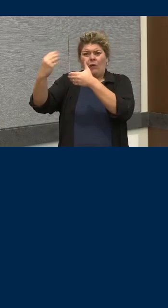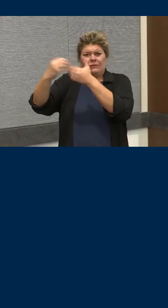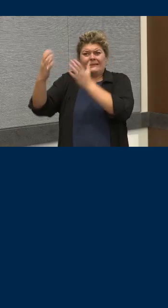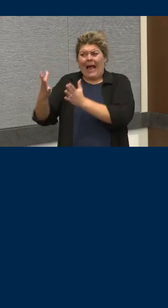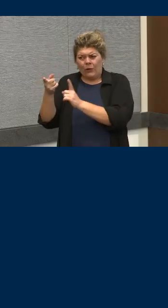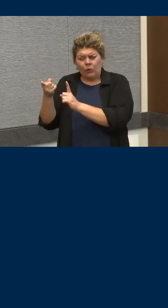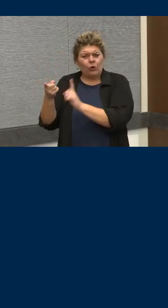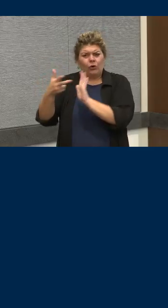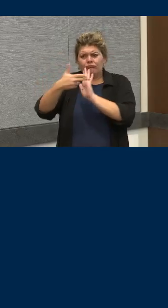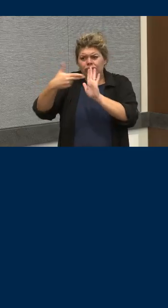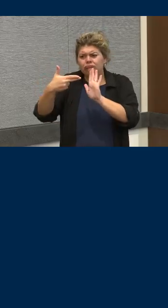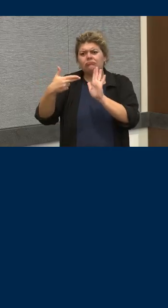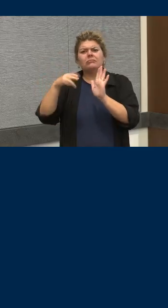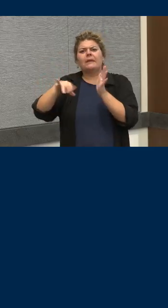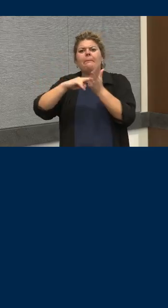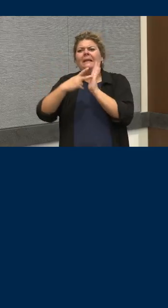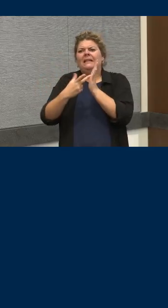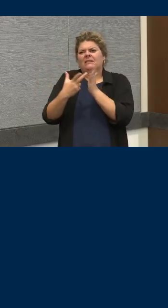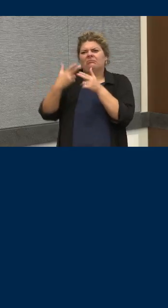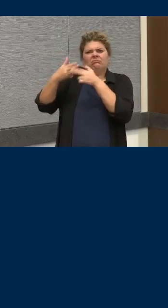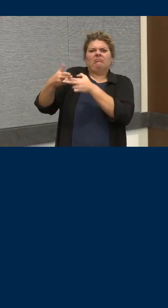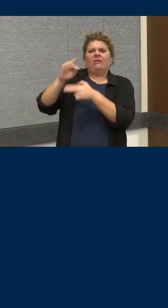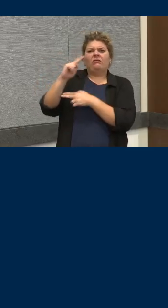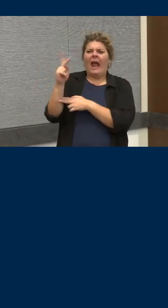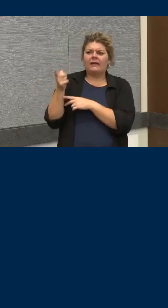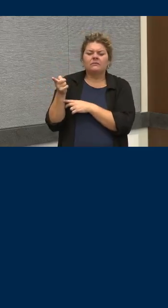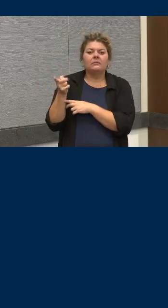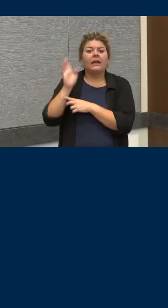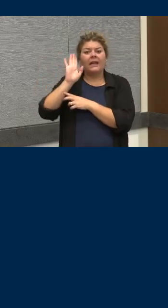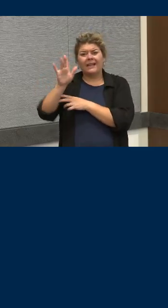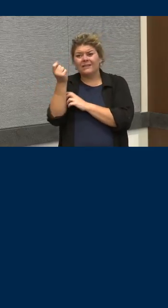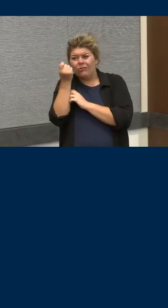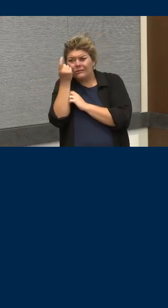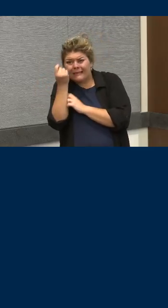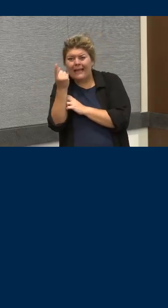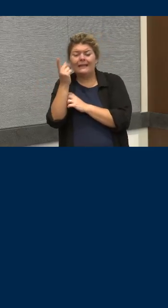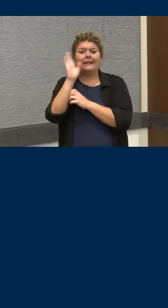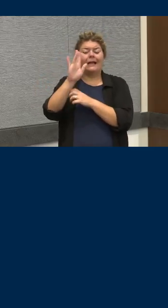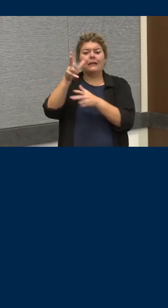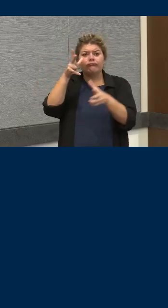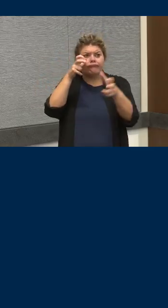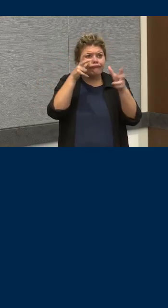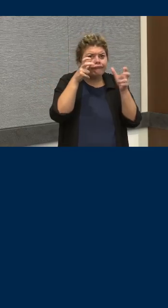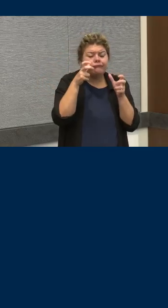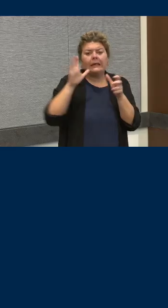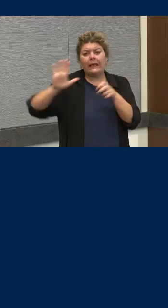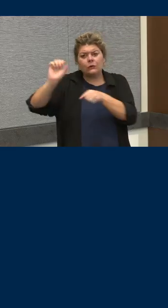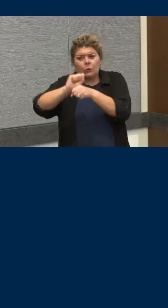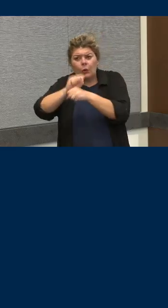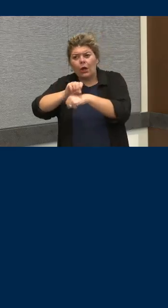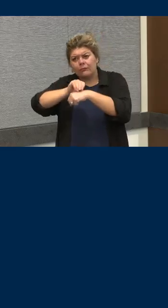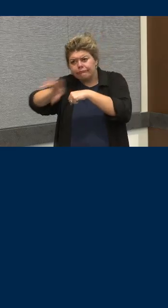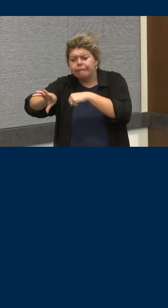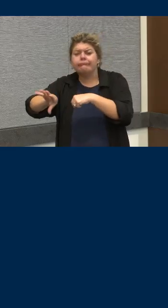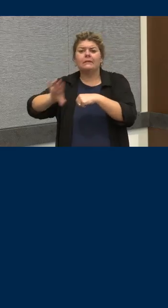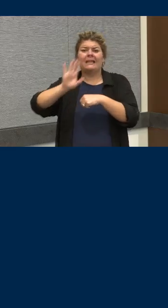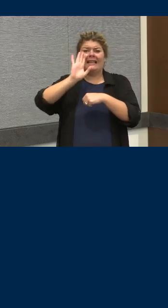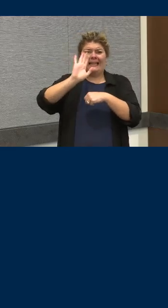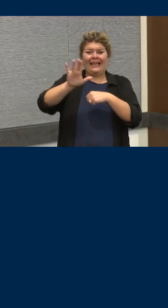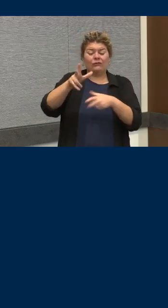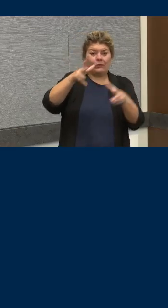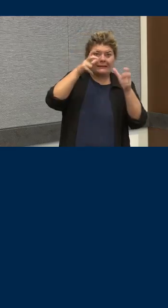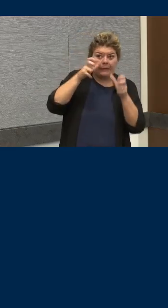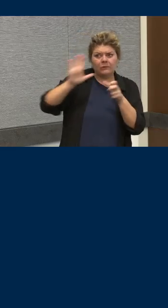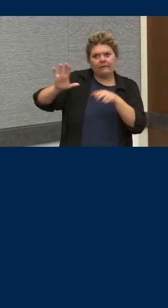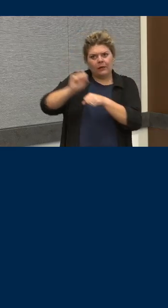status characterize Frank? His understandings and sentiments, his work, his reception, and reception